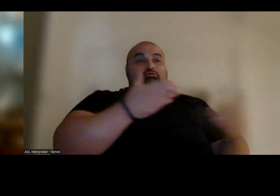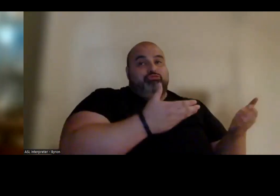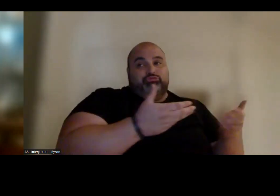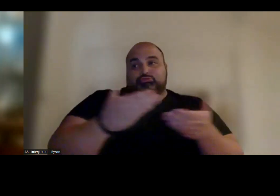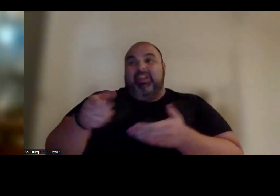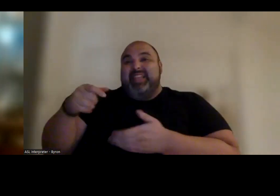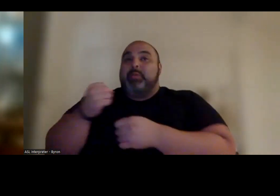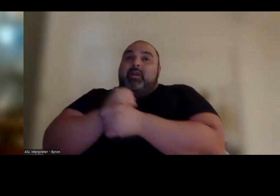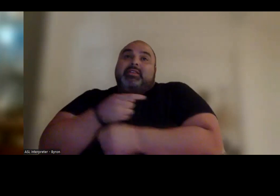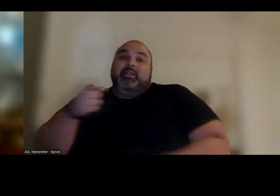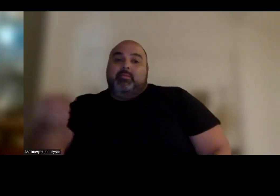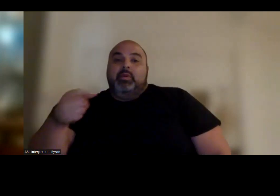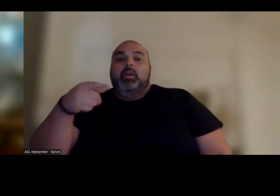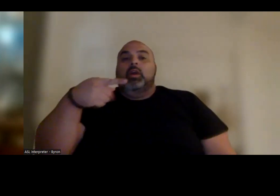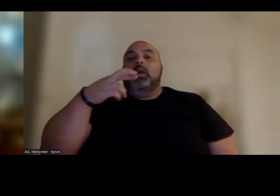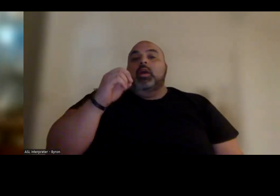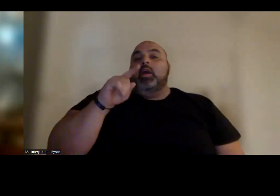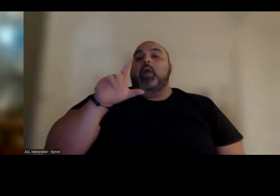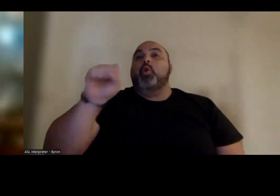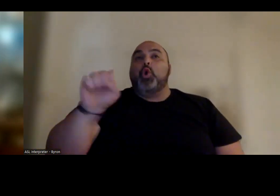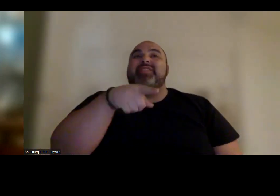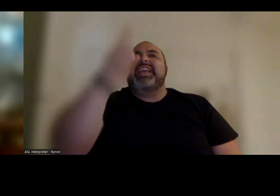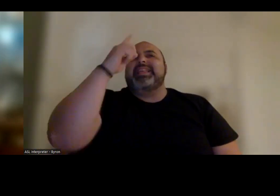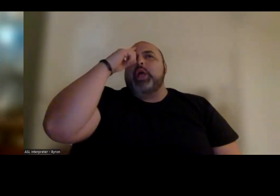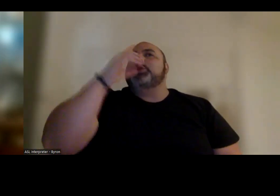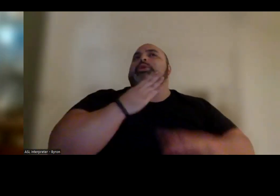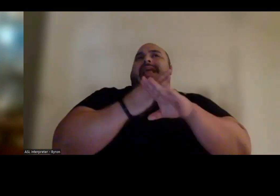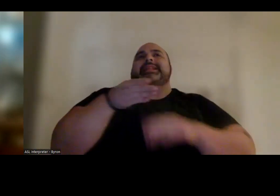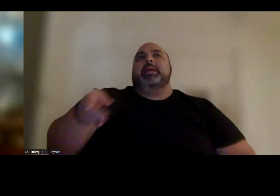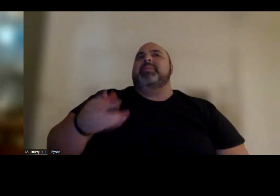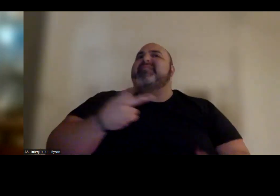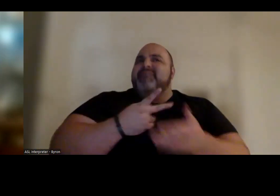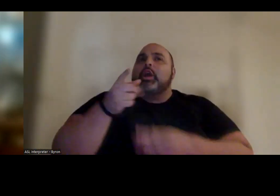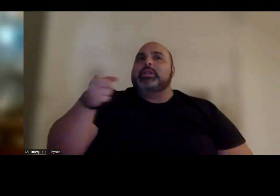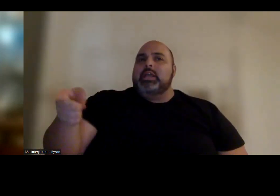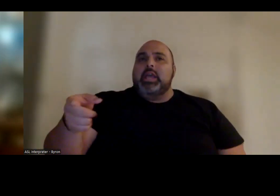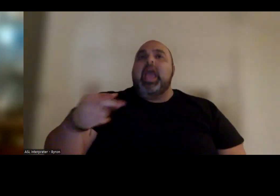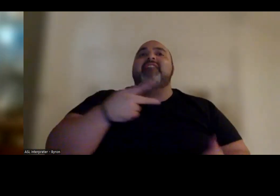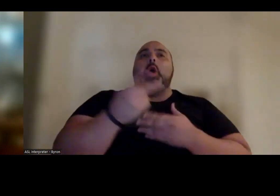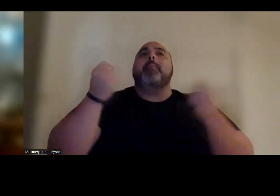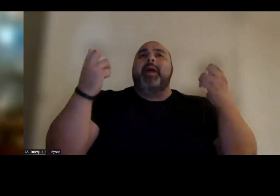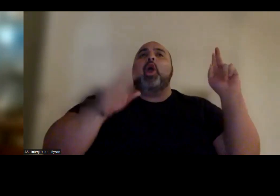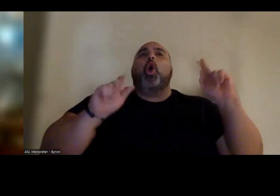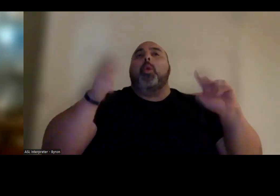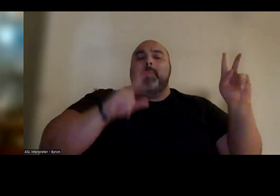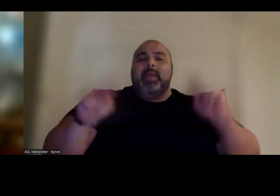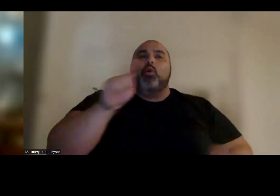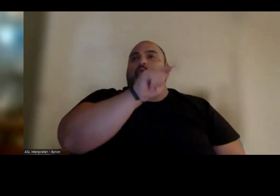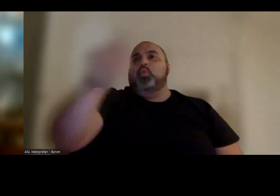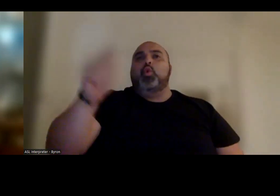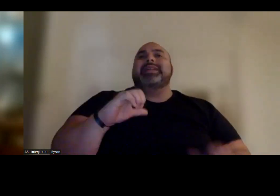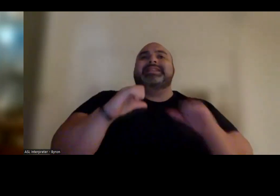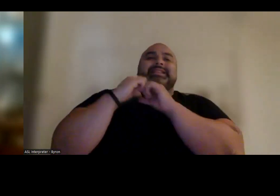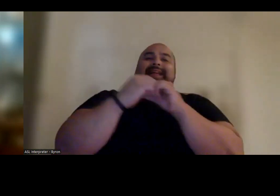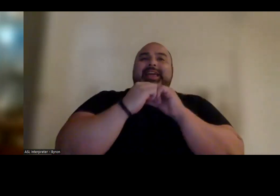The protocols thought to protect Bill failed Bill and failed many others. Together, together